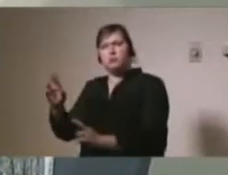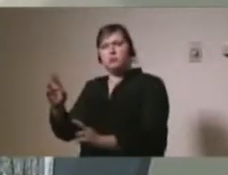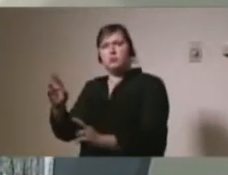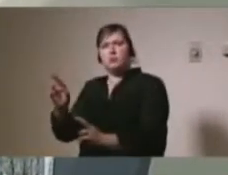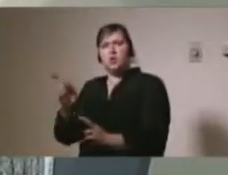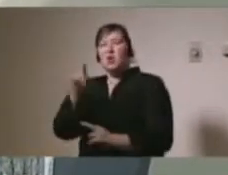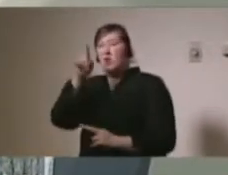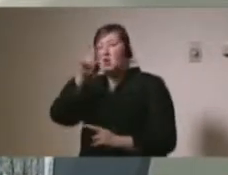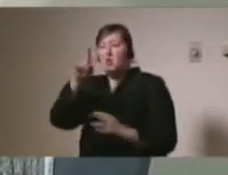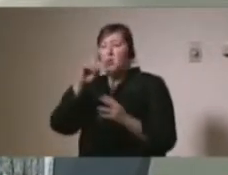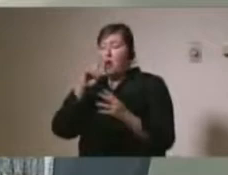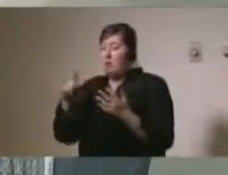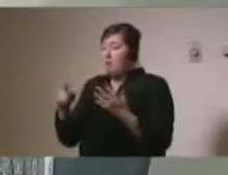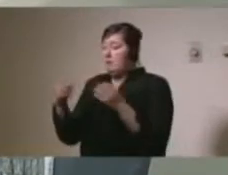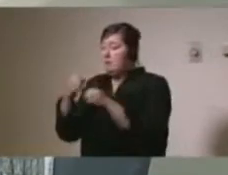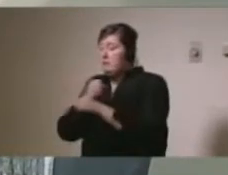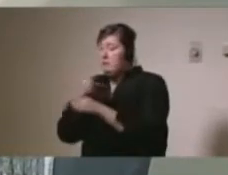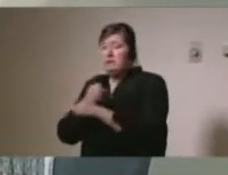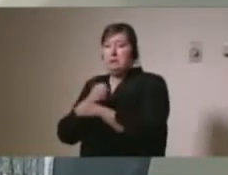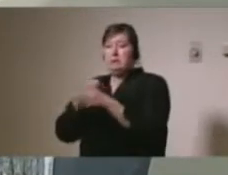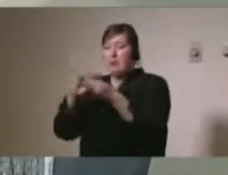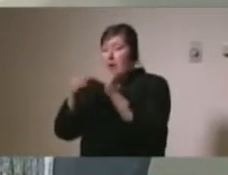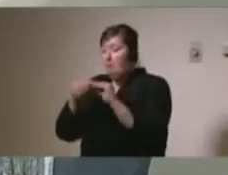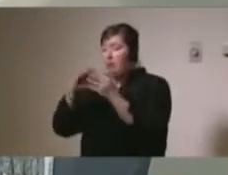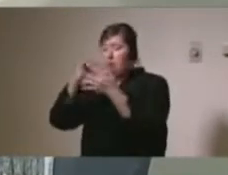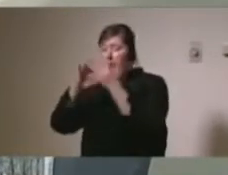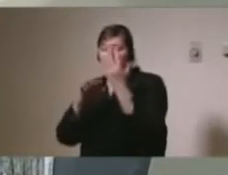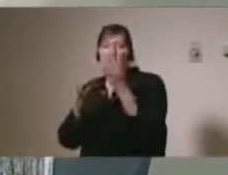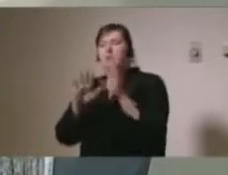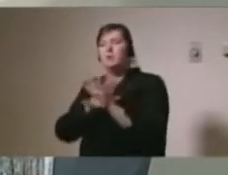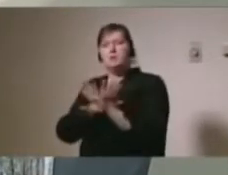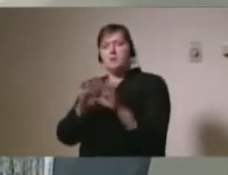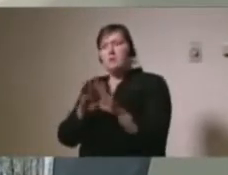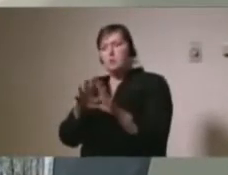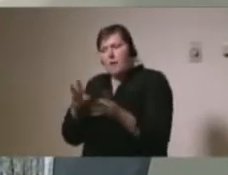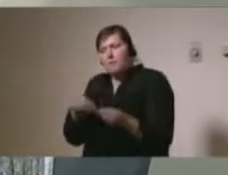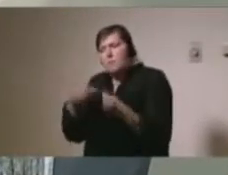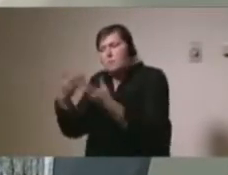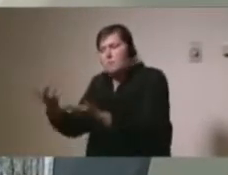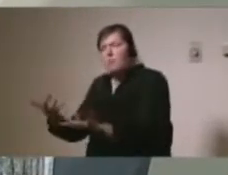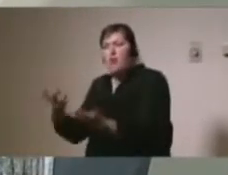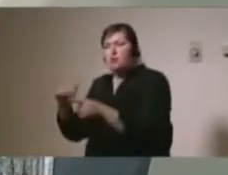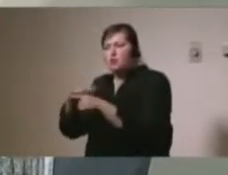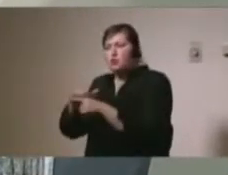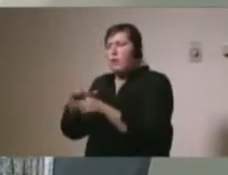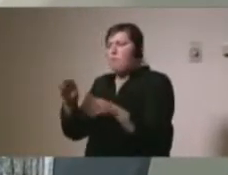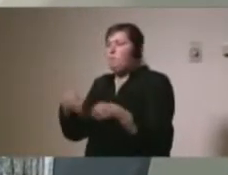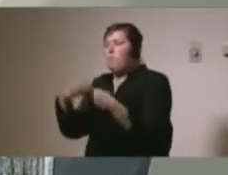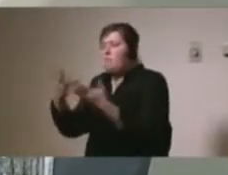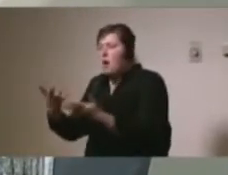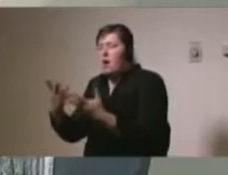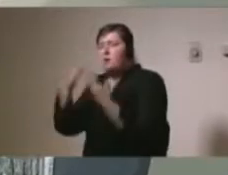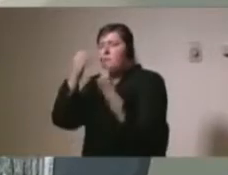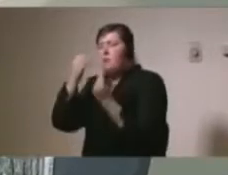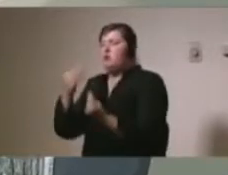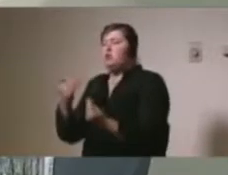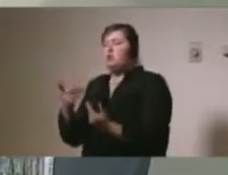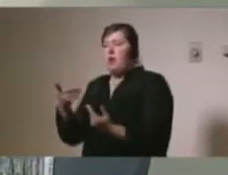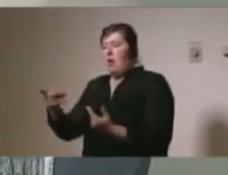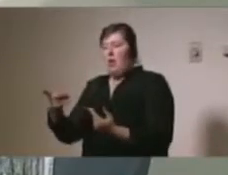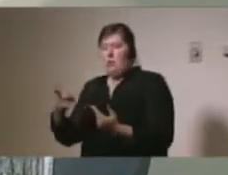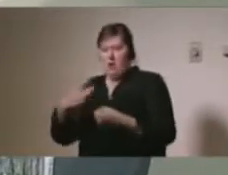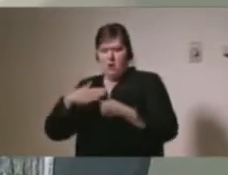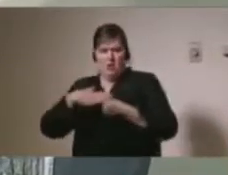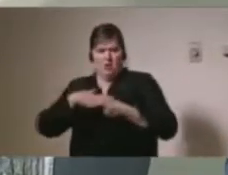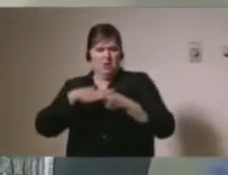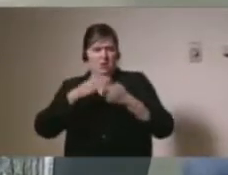on statistics, that they should equip the workers so that the workers can be more productive without being overly stressed.